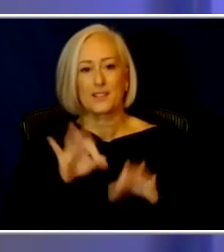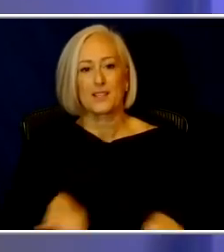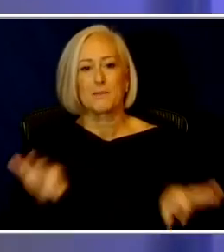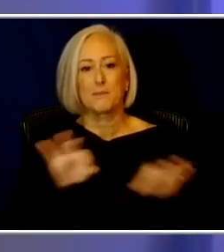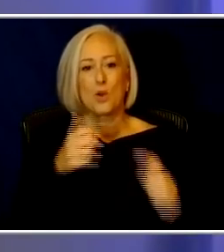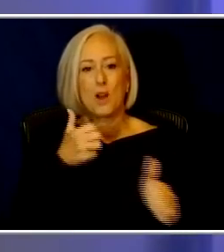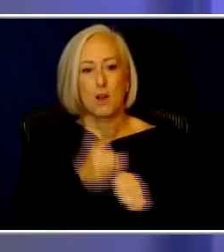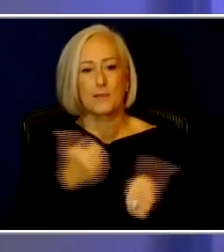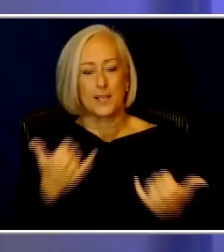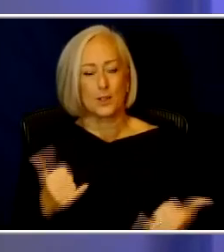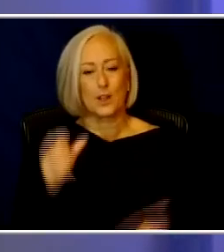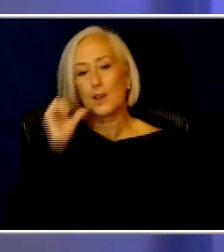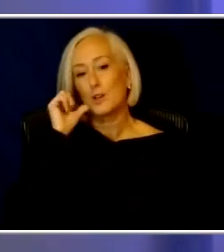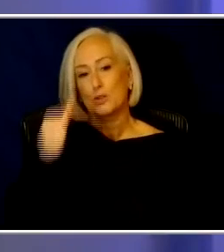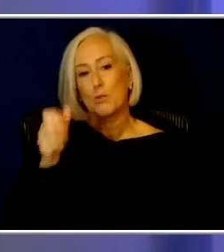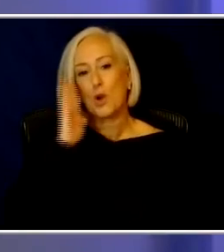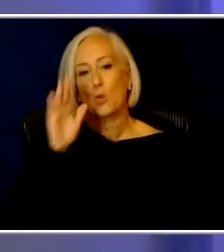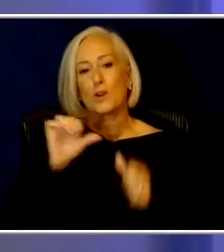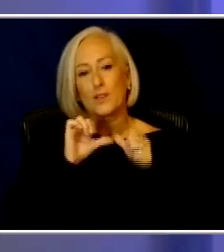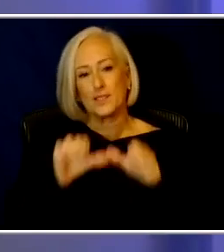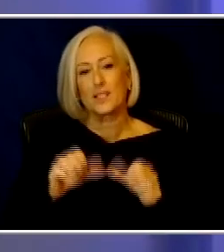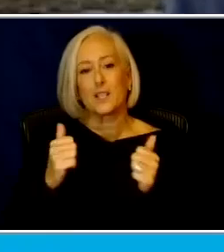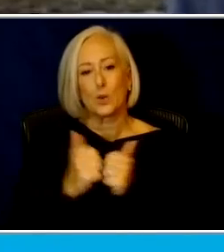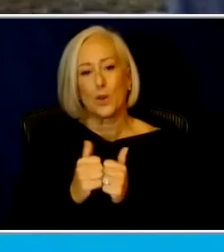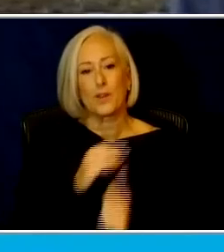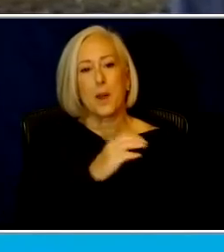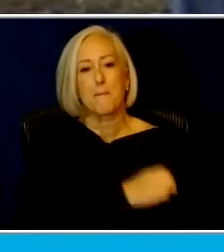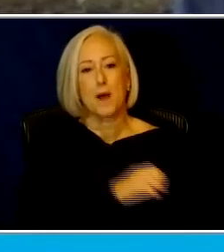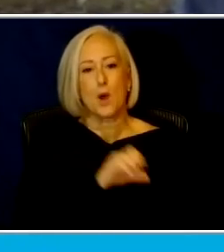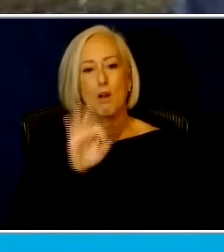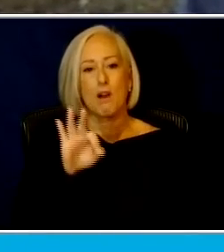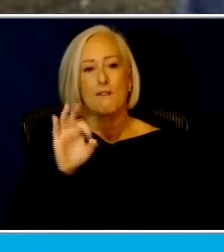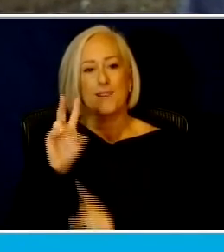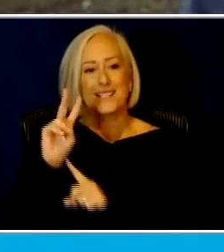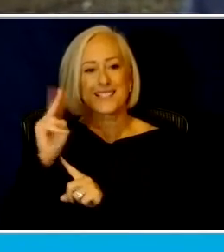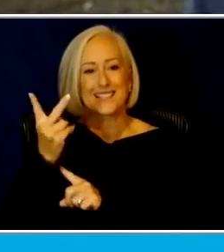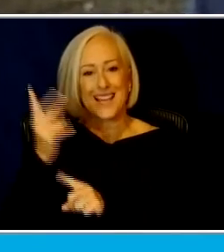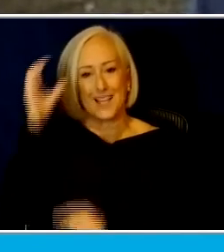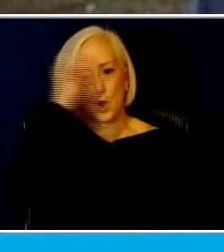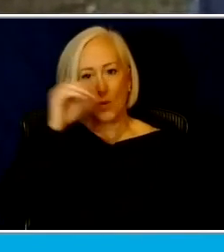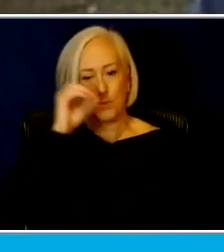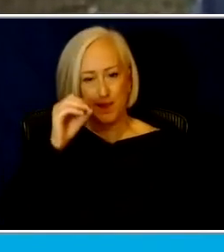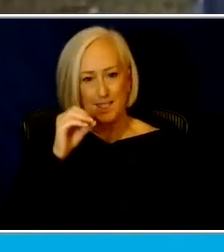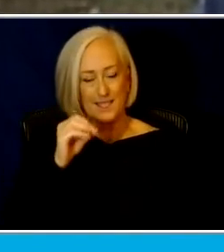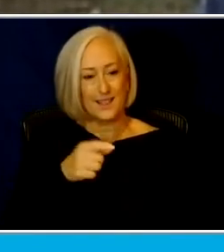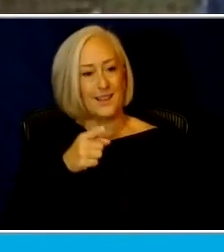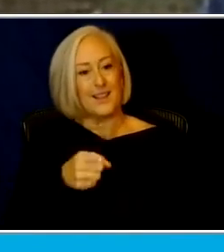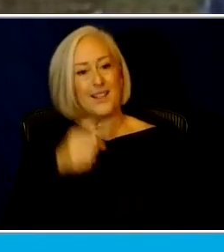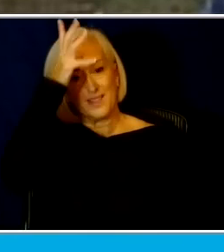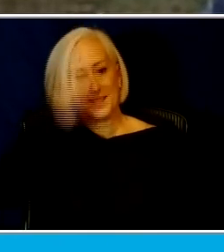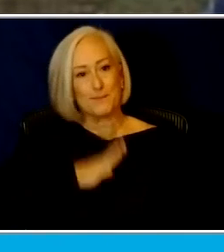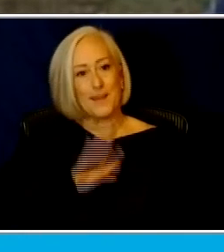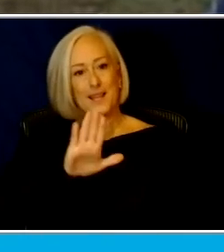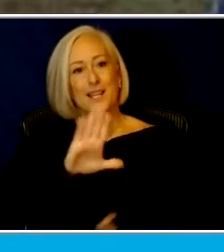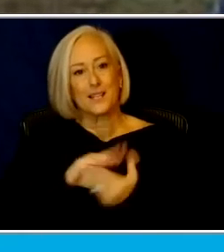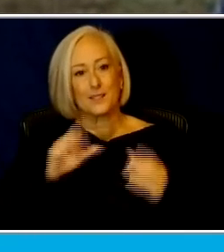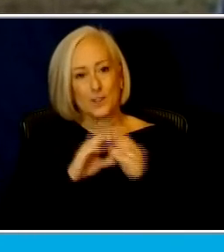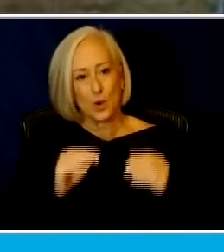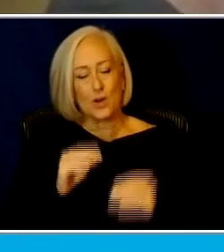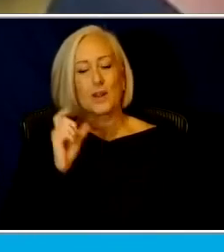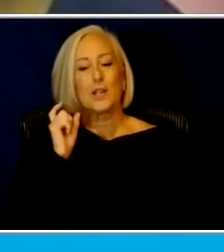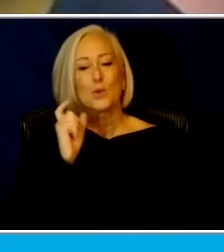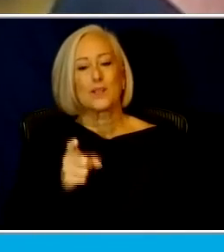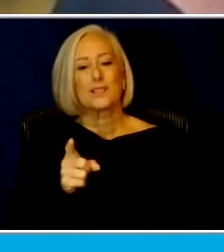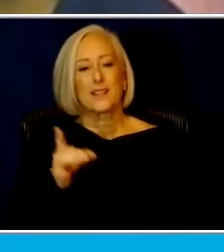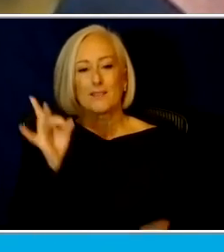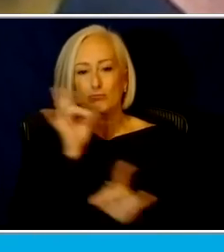tomorrow, we continue with our Power of a Second Opinion series with the story of this man who received a devastating diagnosis, but then